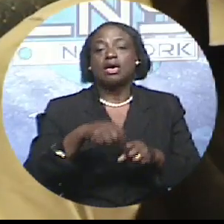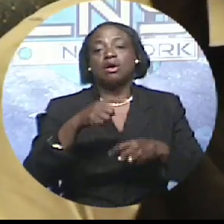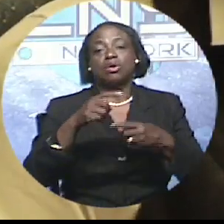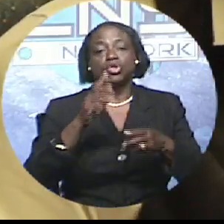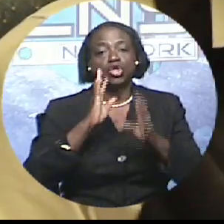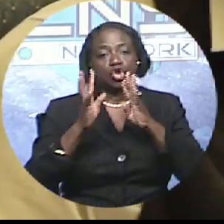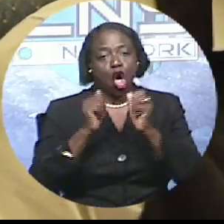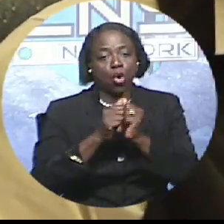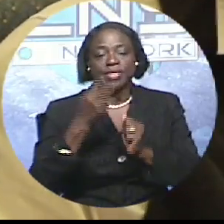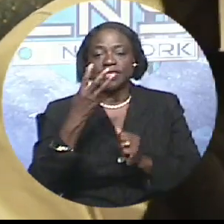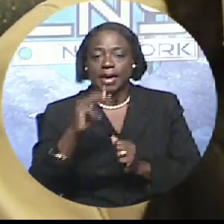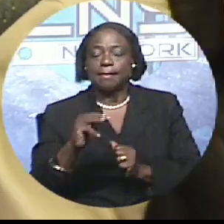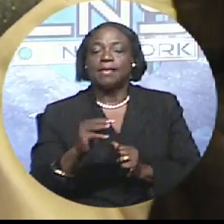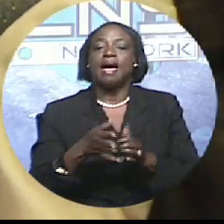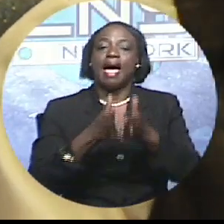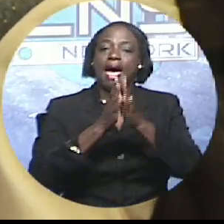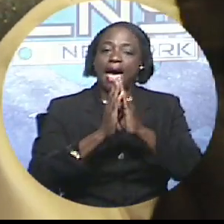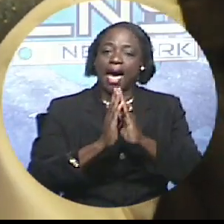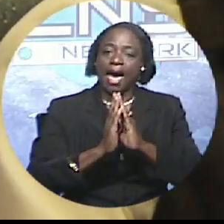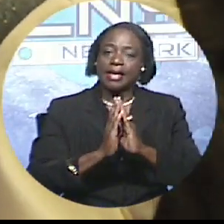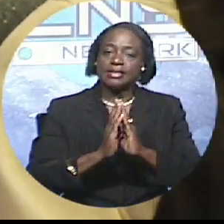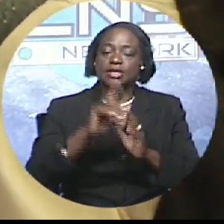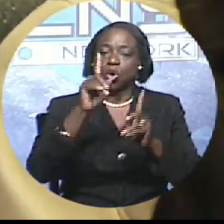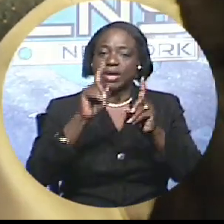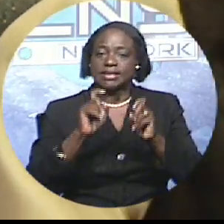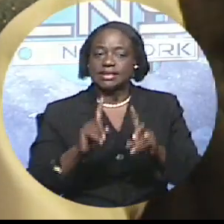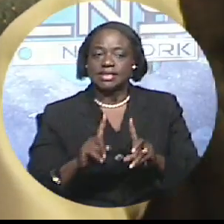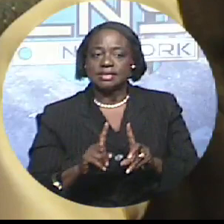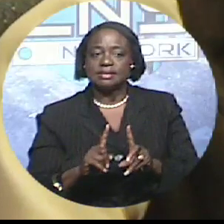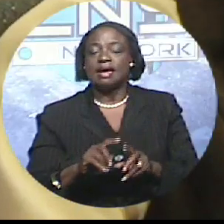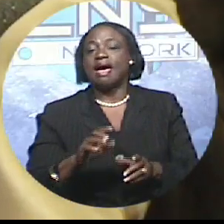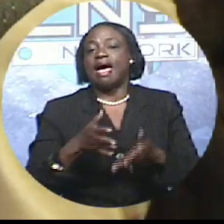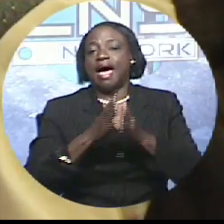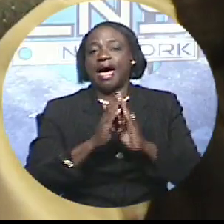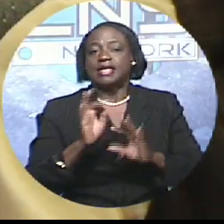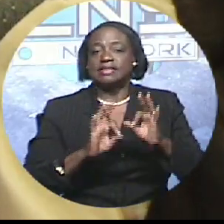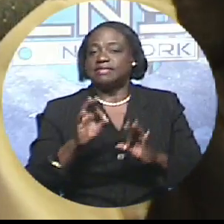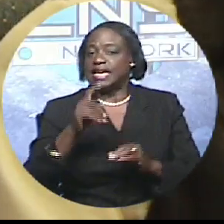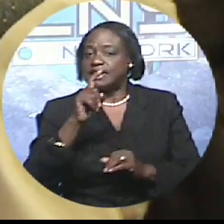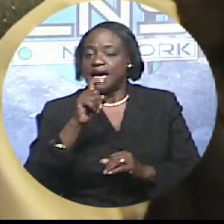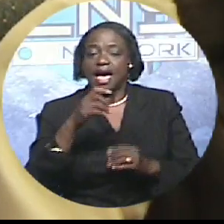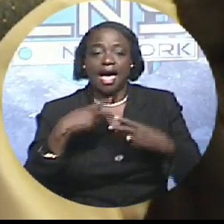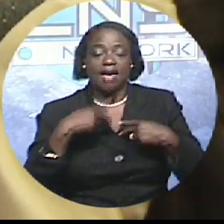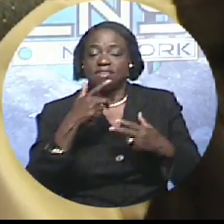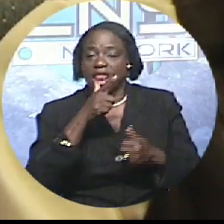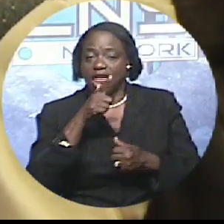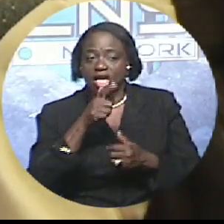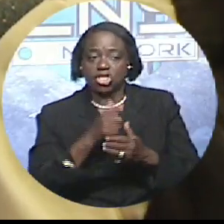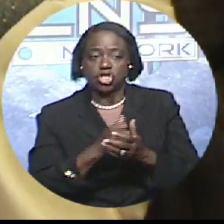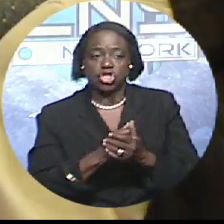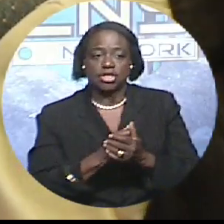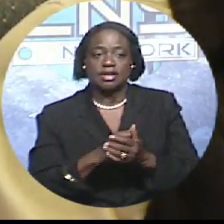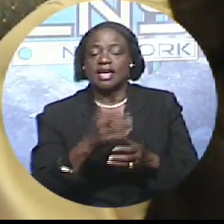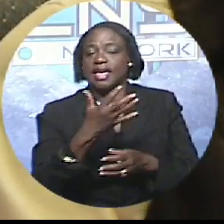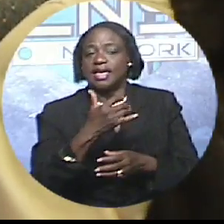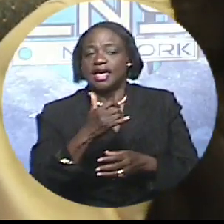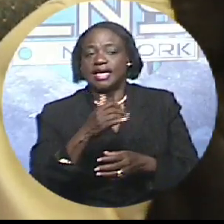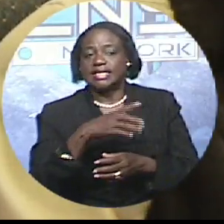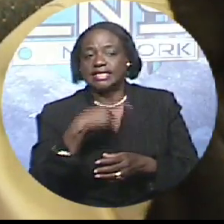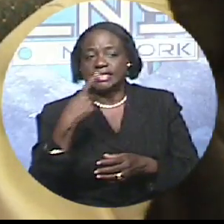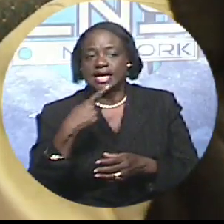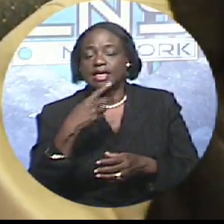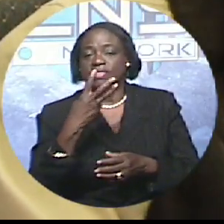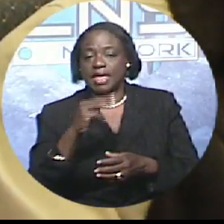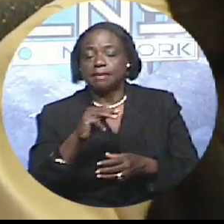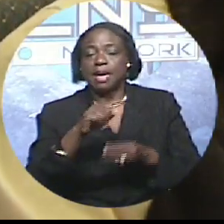ask a question, or ask them if they would like for me to buy lunch or a snack for them. And then tell them where my church